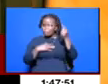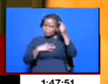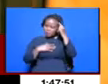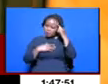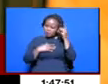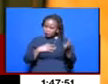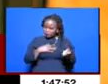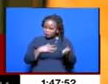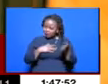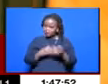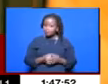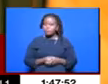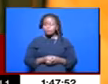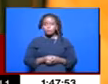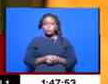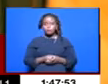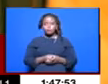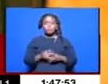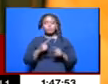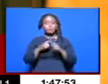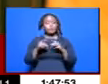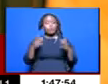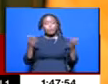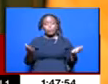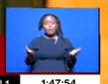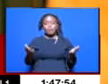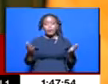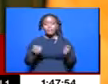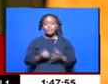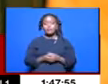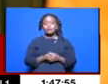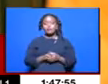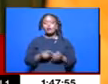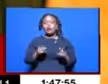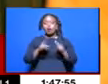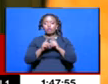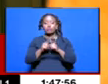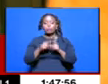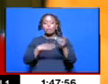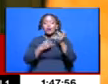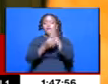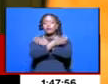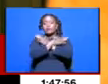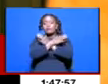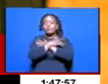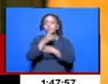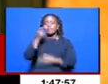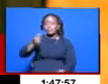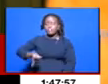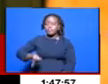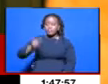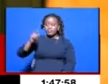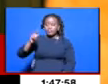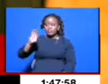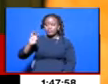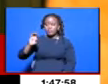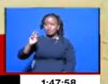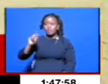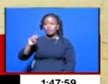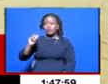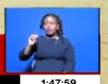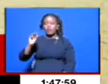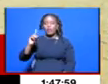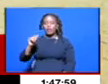follows. But it does appear, as my colleague Judge Lenaola here apprehended, counsel do not read